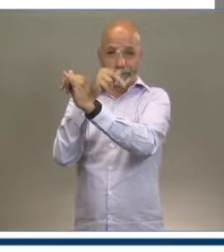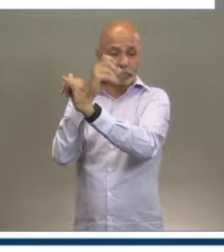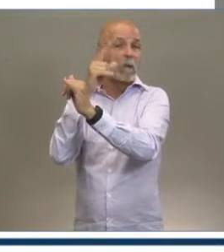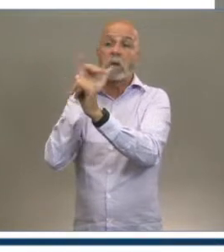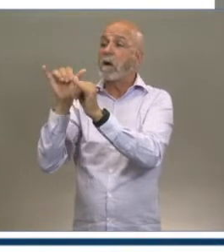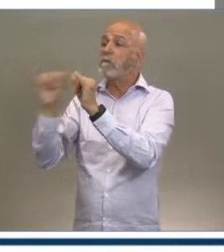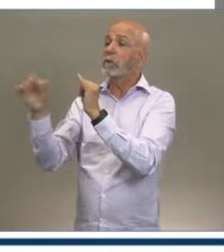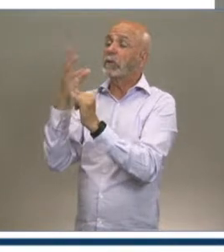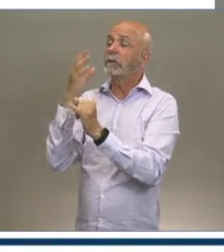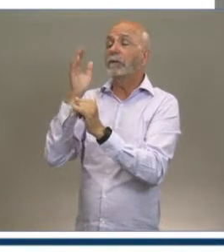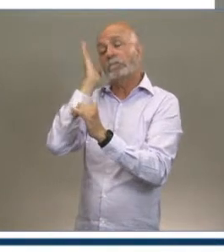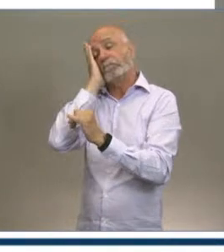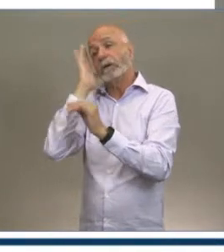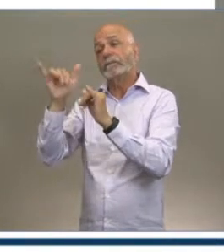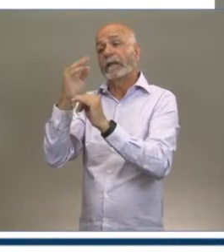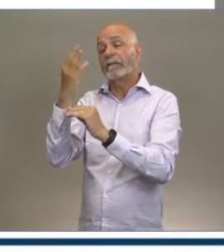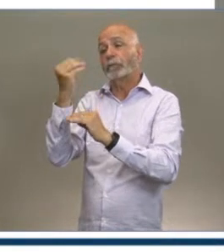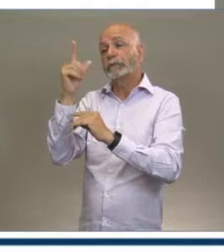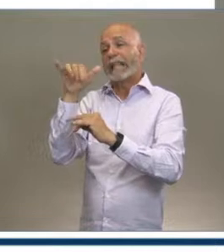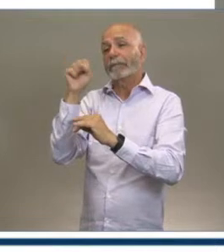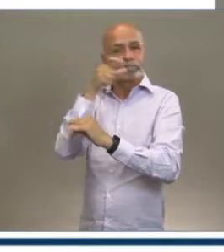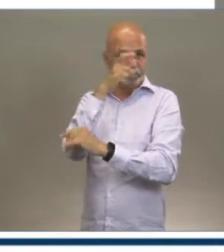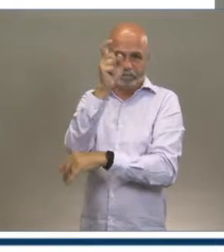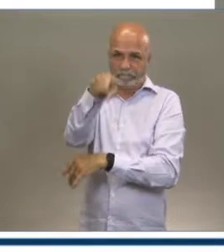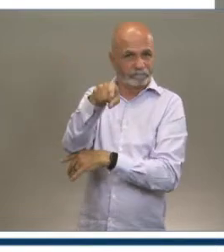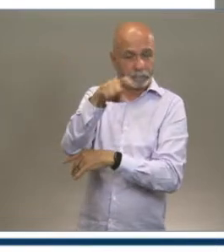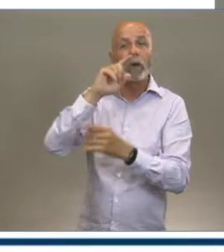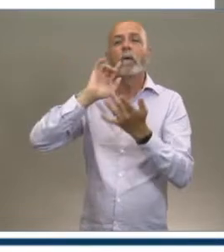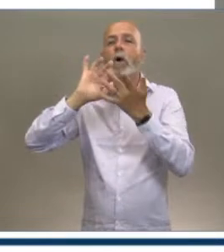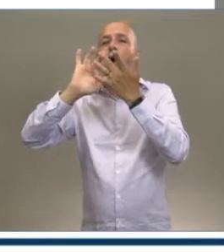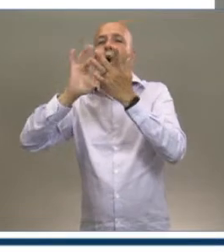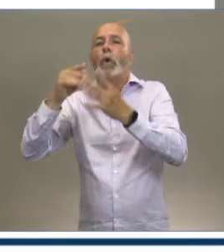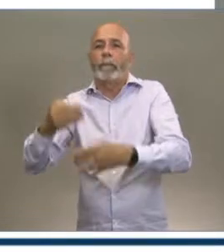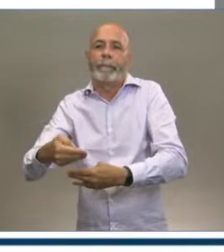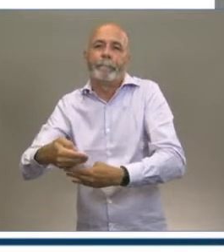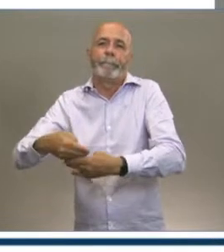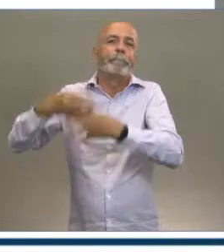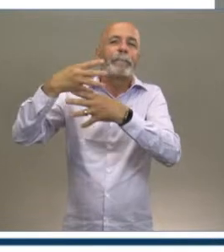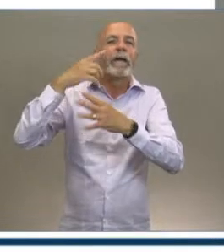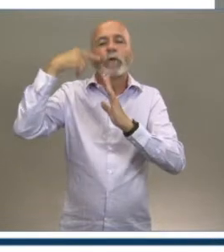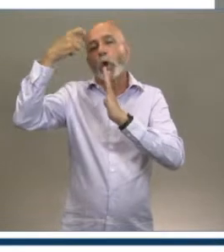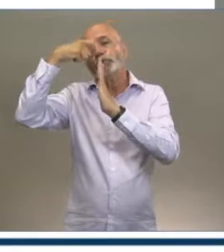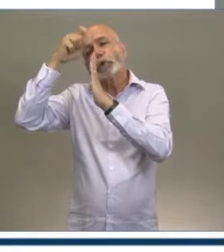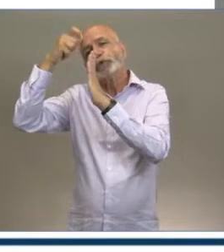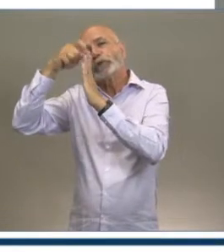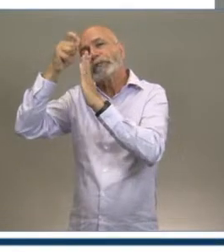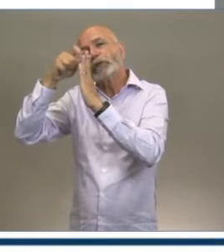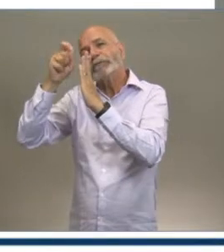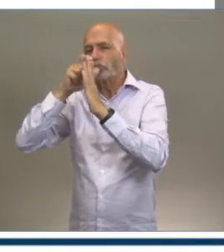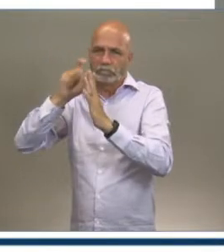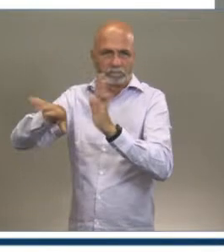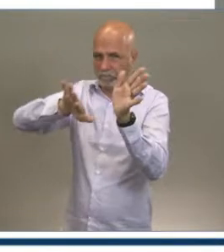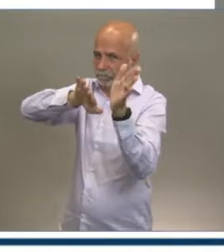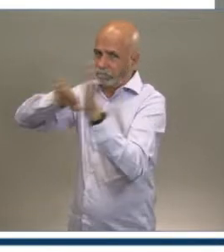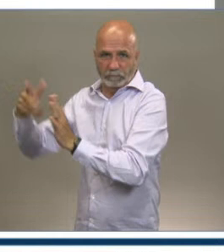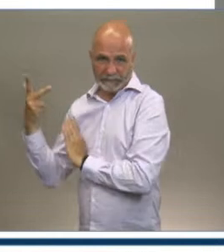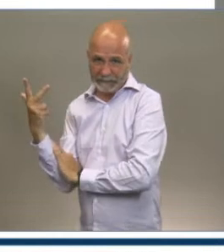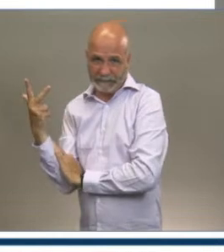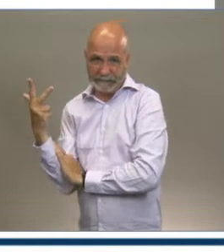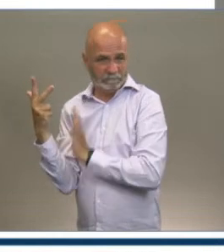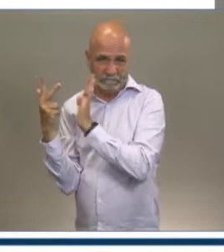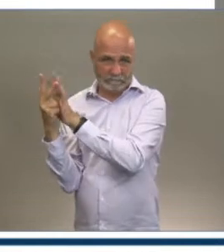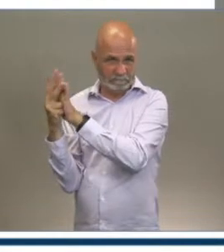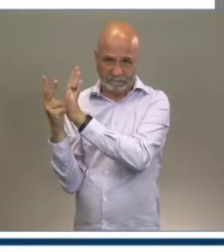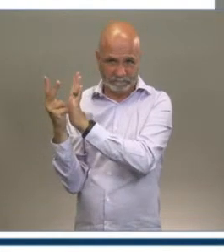the online safe check-in form. This will not change when we open our borders more broadly, given PEI and Newfoundland